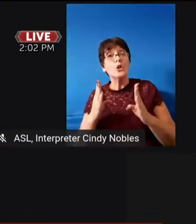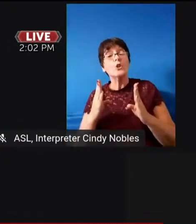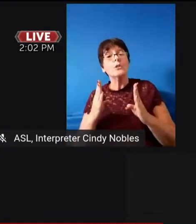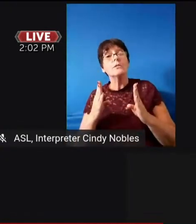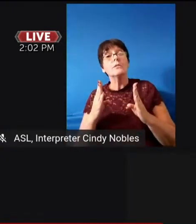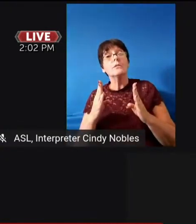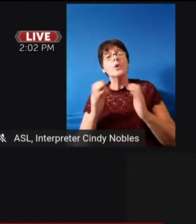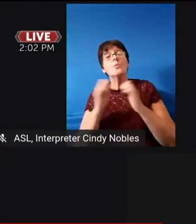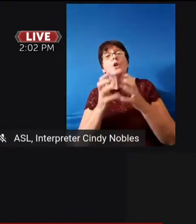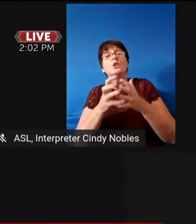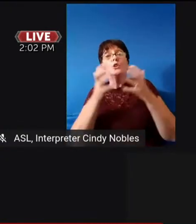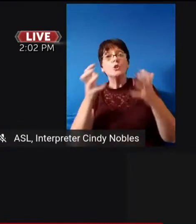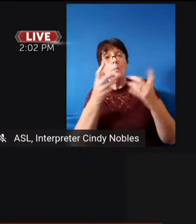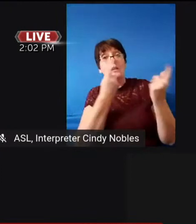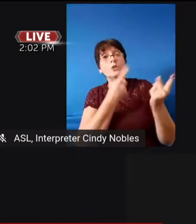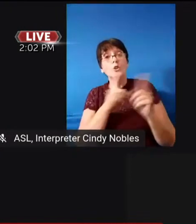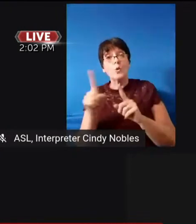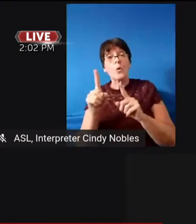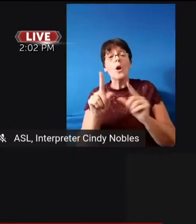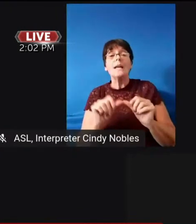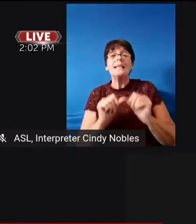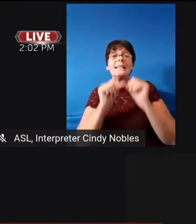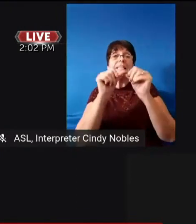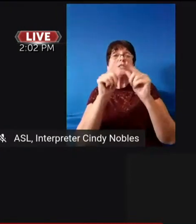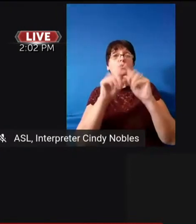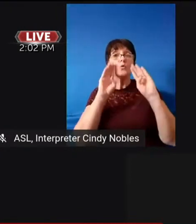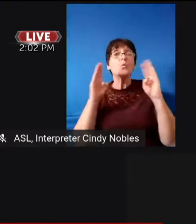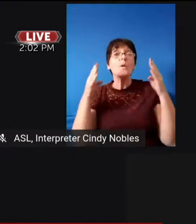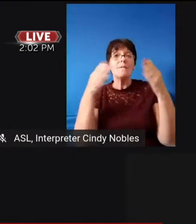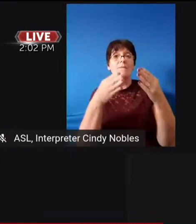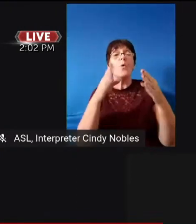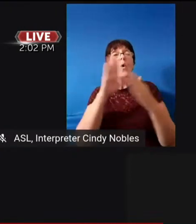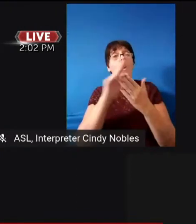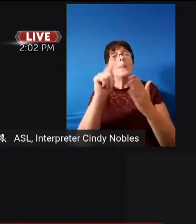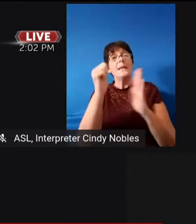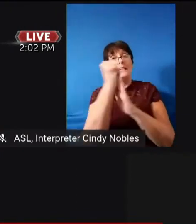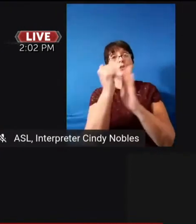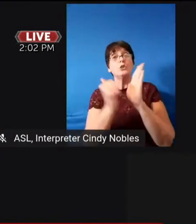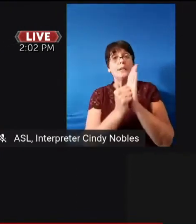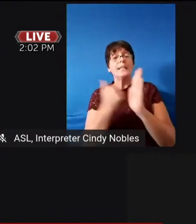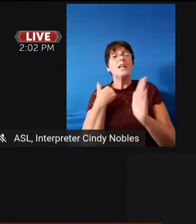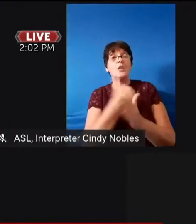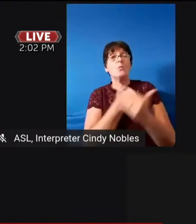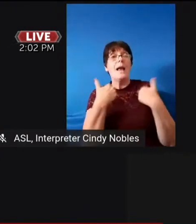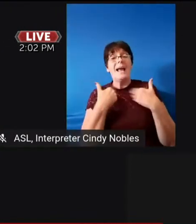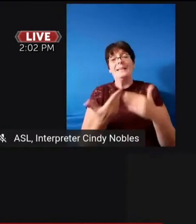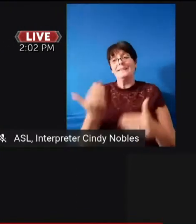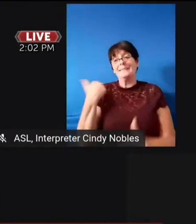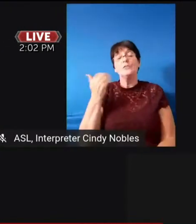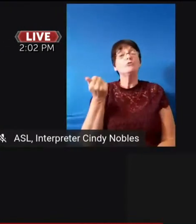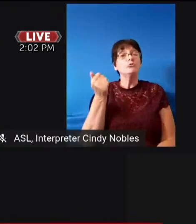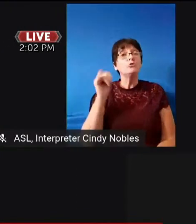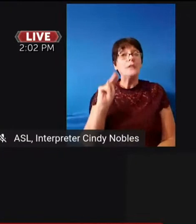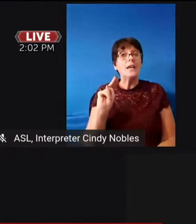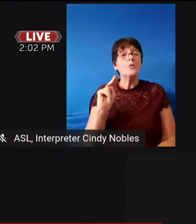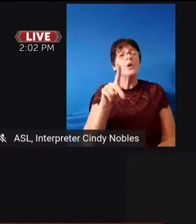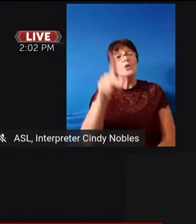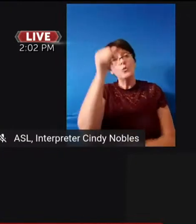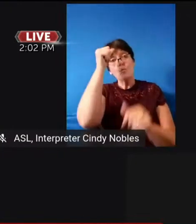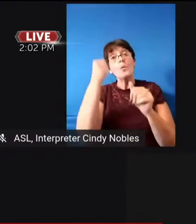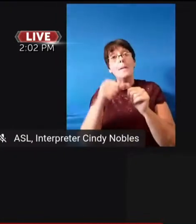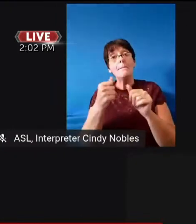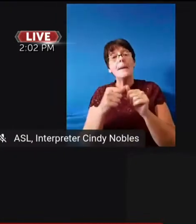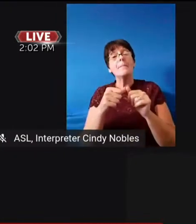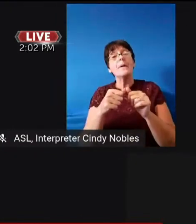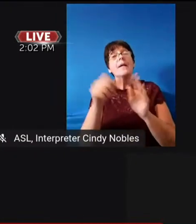with so much going on, continues to focus on the agenda that we had in January. You'll remember the State